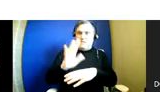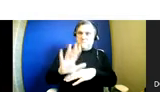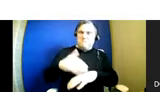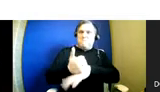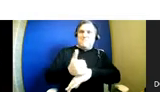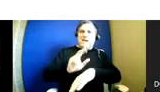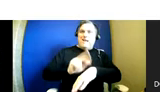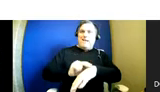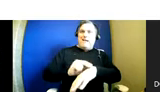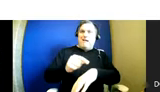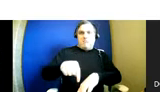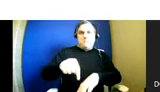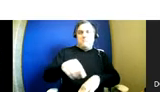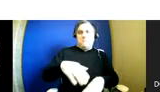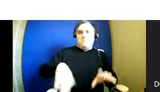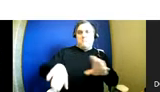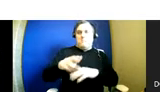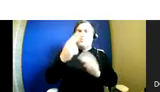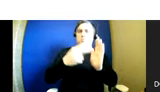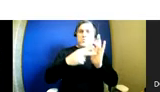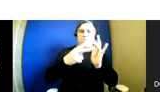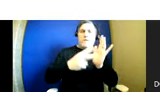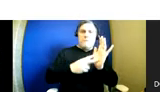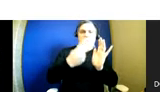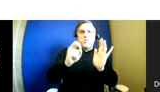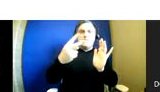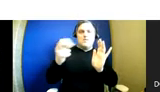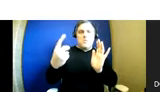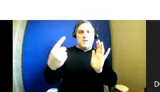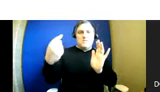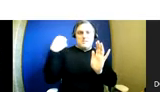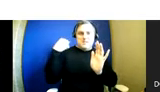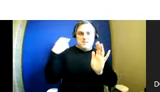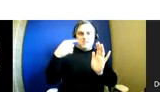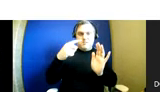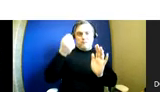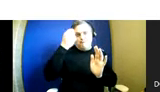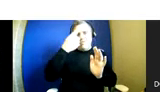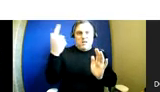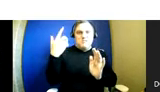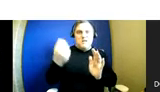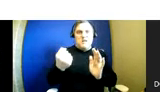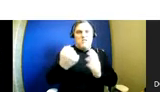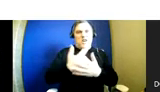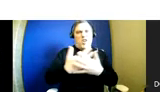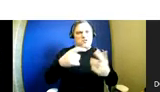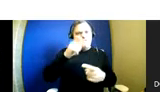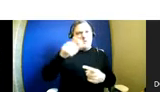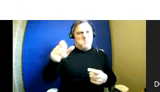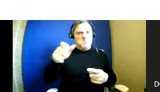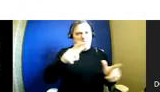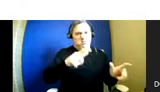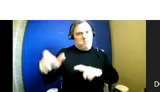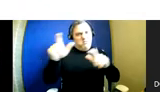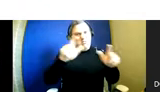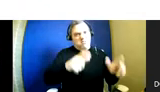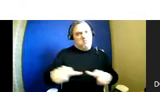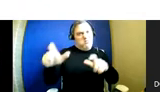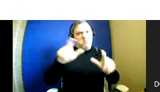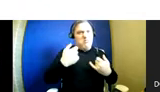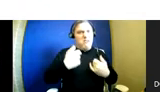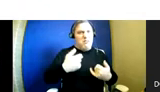in November 2020, it was recognised right across the country that we've got a lot of people suffering the after effects of COVID. And